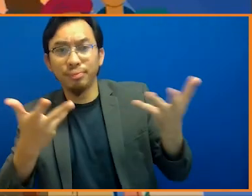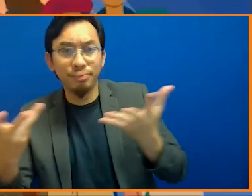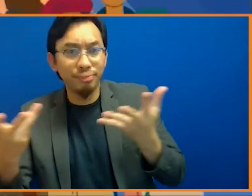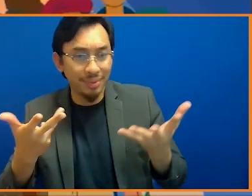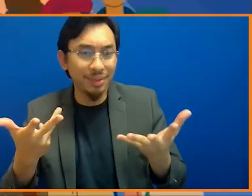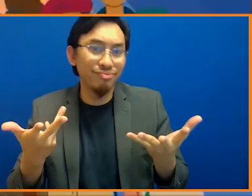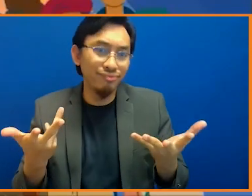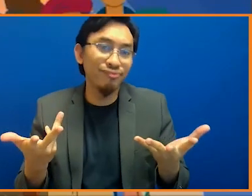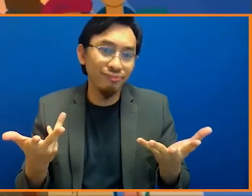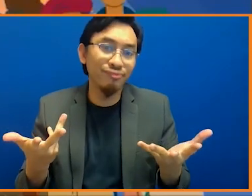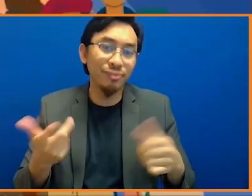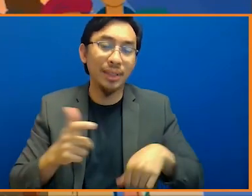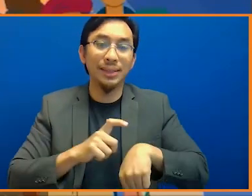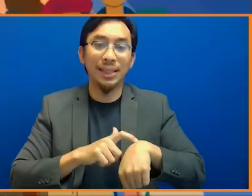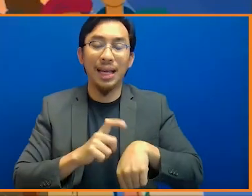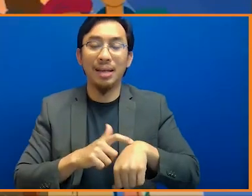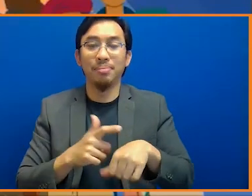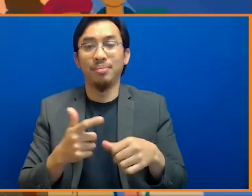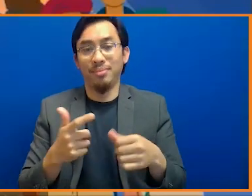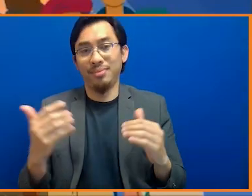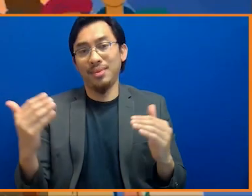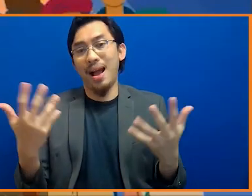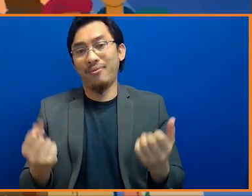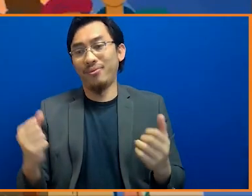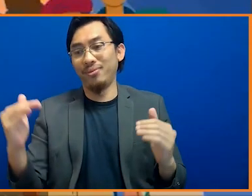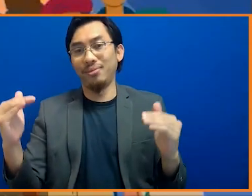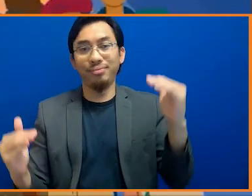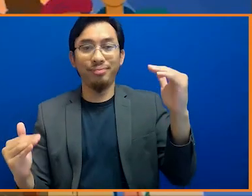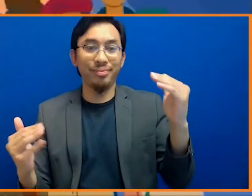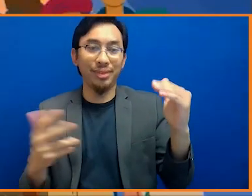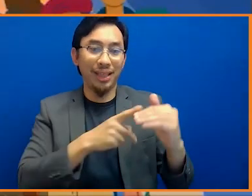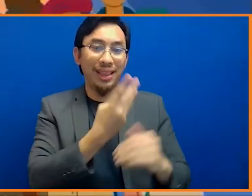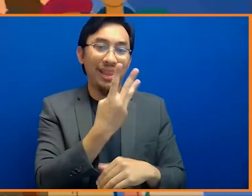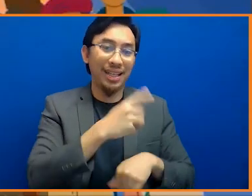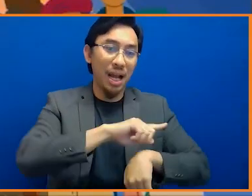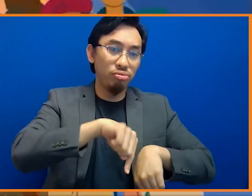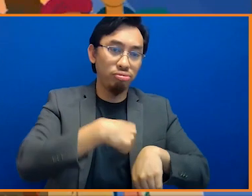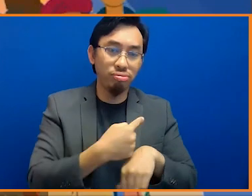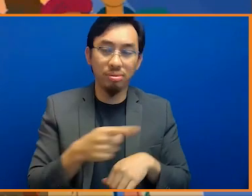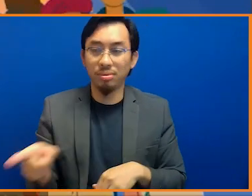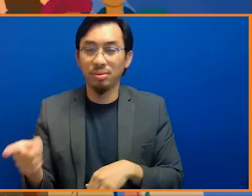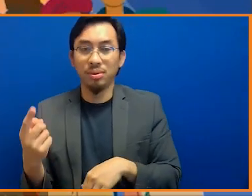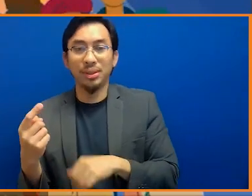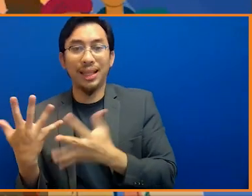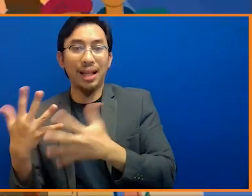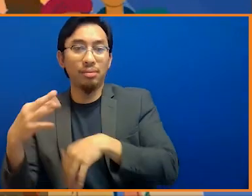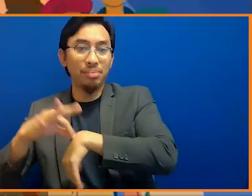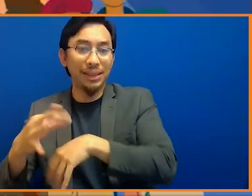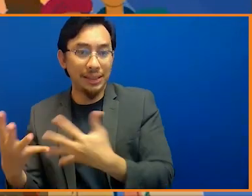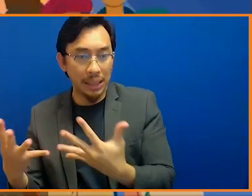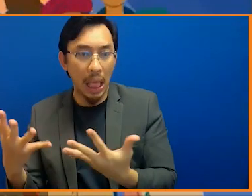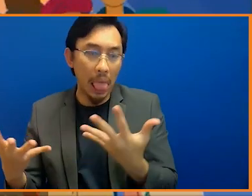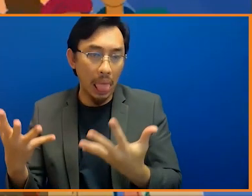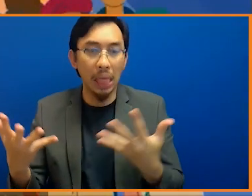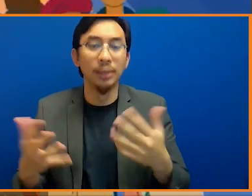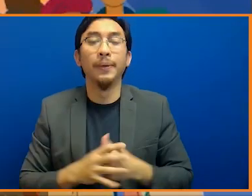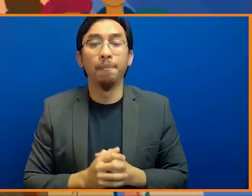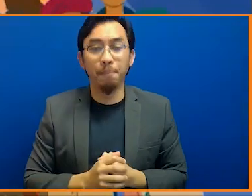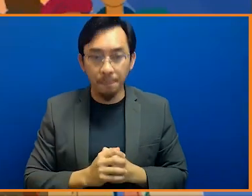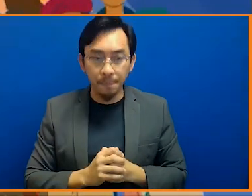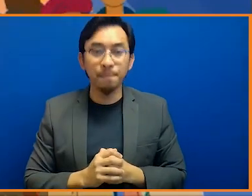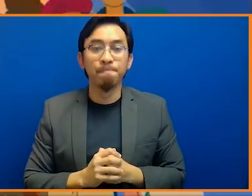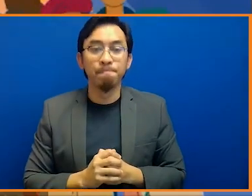be less deadliest, but this will result in different response of the